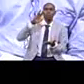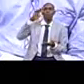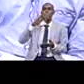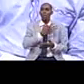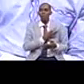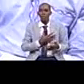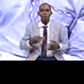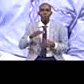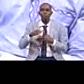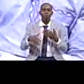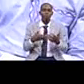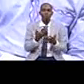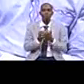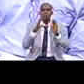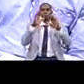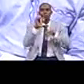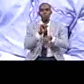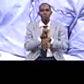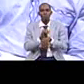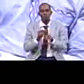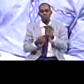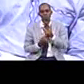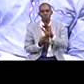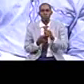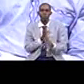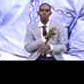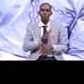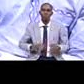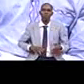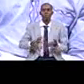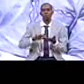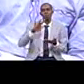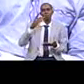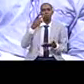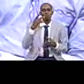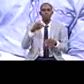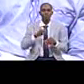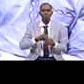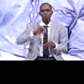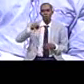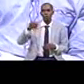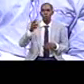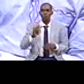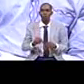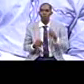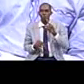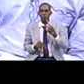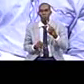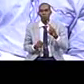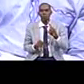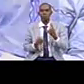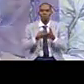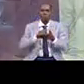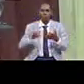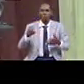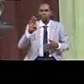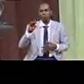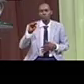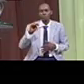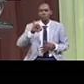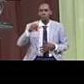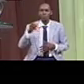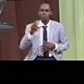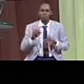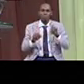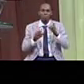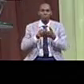manifested forth the glory of Christ. Look at chapter 1 of John. John chapter 1, I'm reading from verse 14. And the